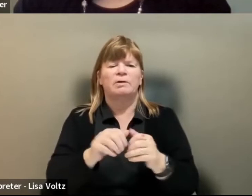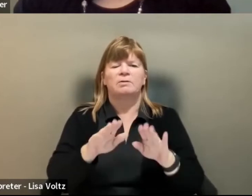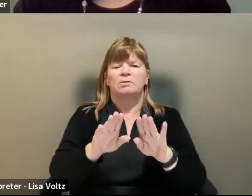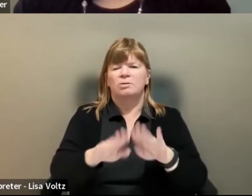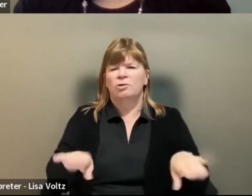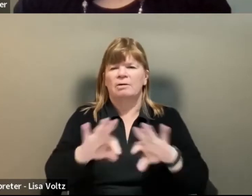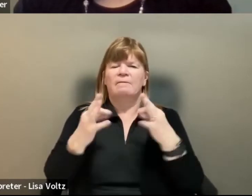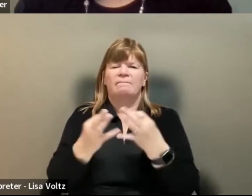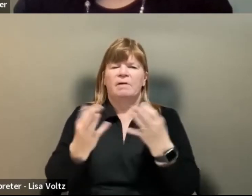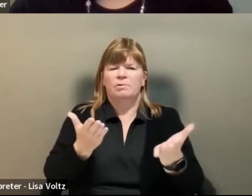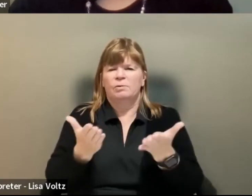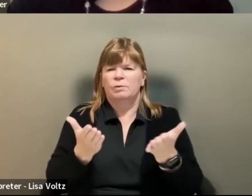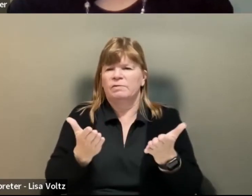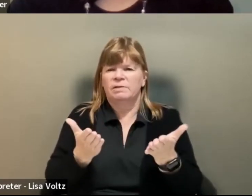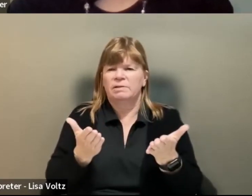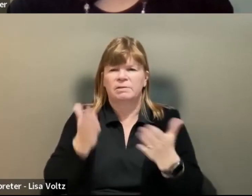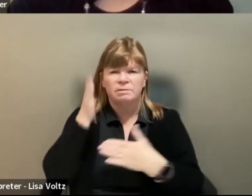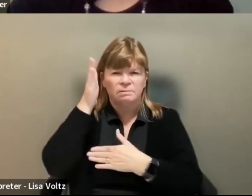Services.